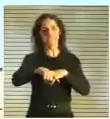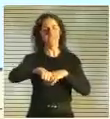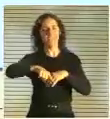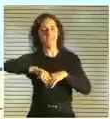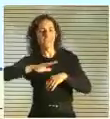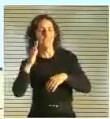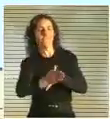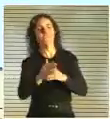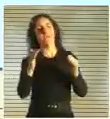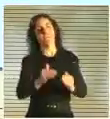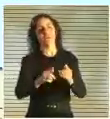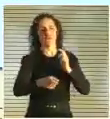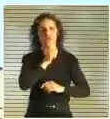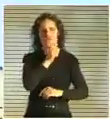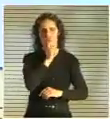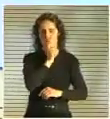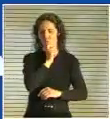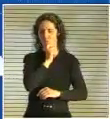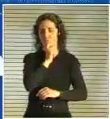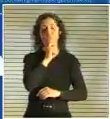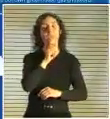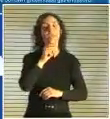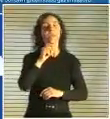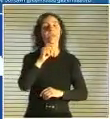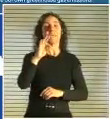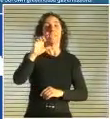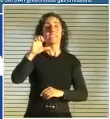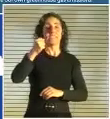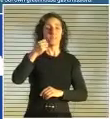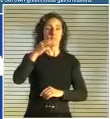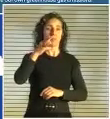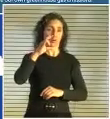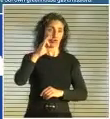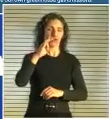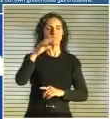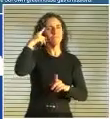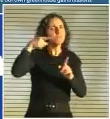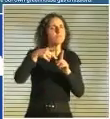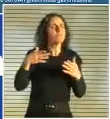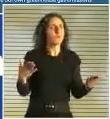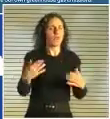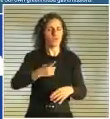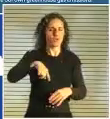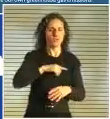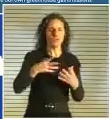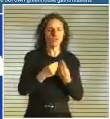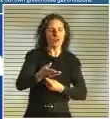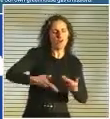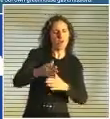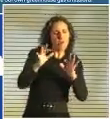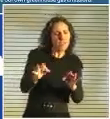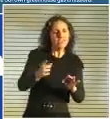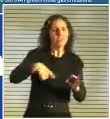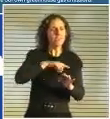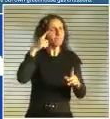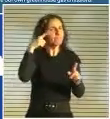mission? And this is so important. What are we setting out to do as a collaboration? We're working on, so